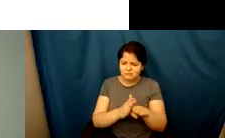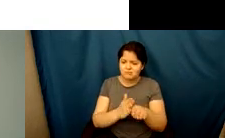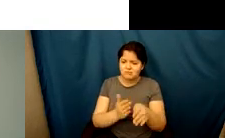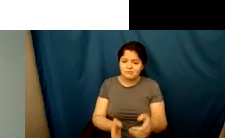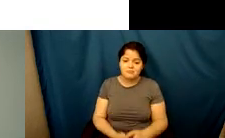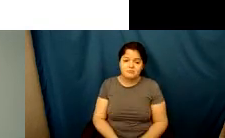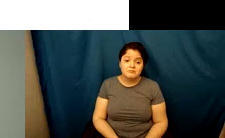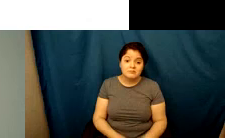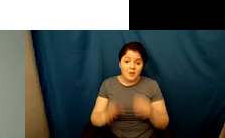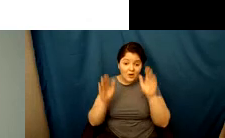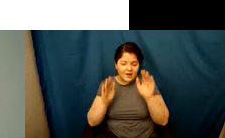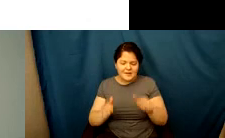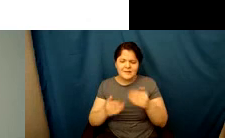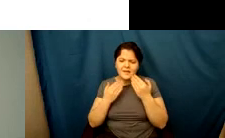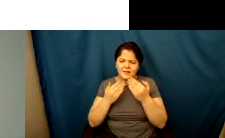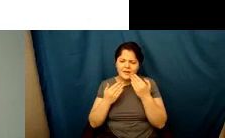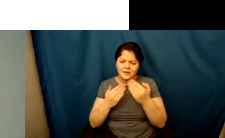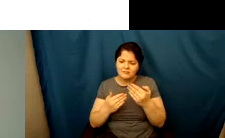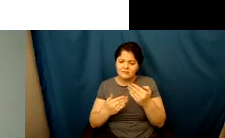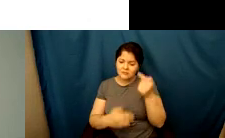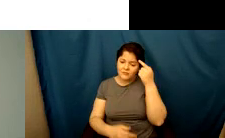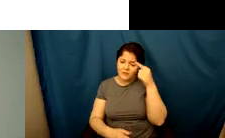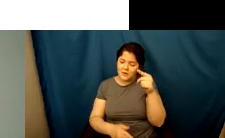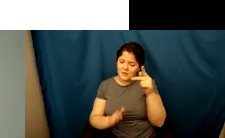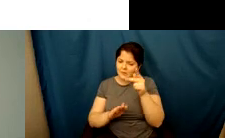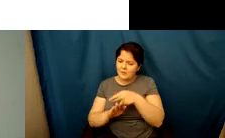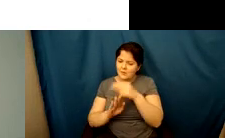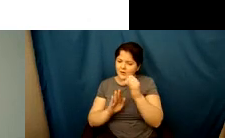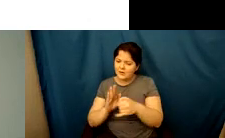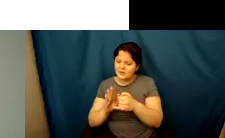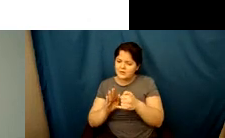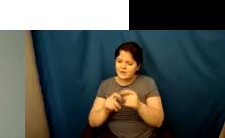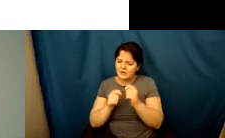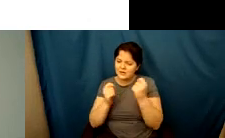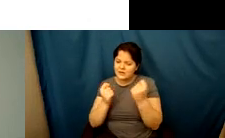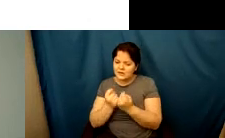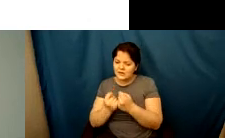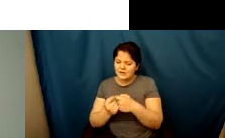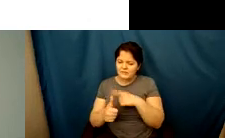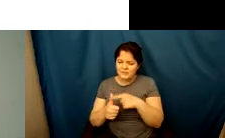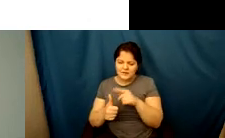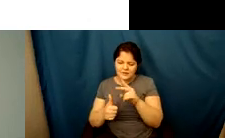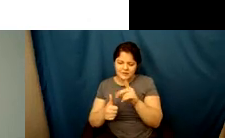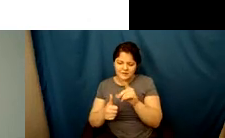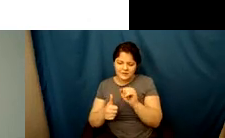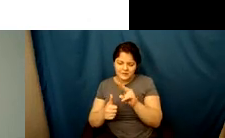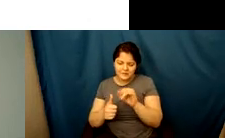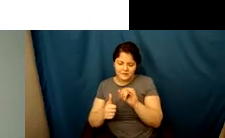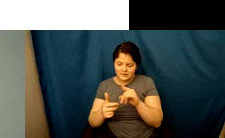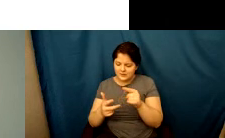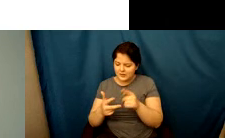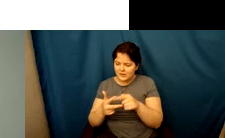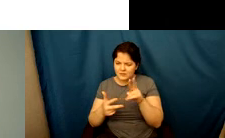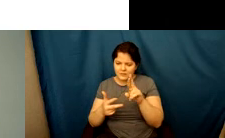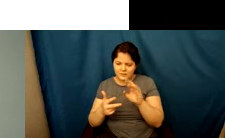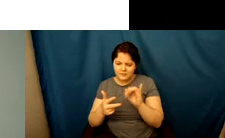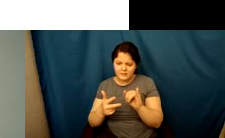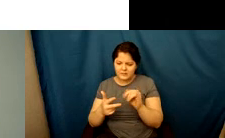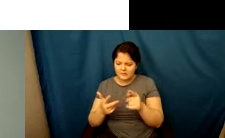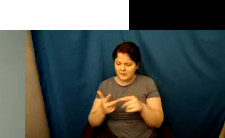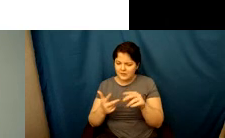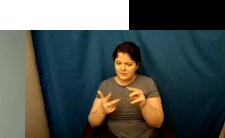Great, so thank you to the project team, David, Breen, Mora, and all the Port Authority staff on the call today and all our